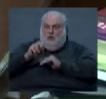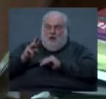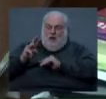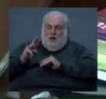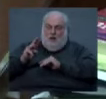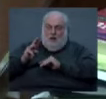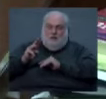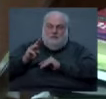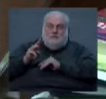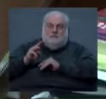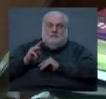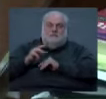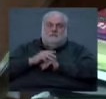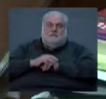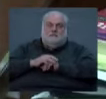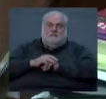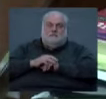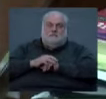is